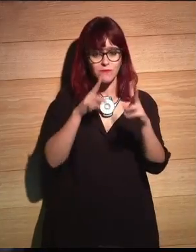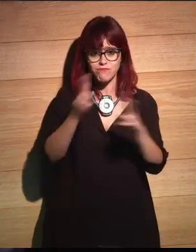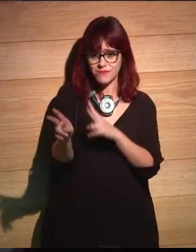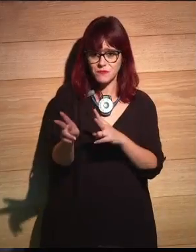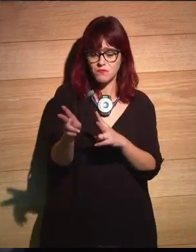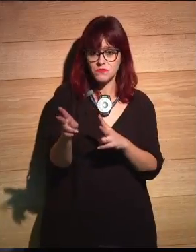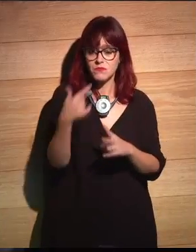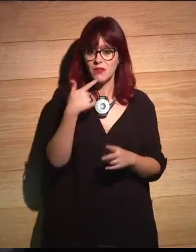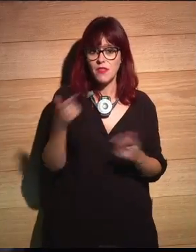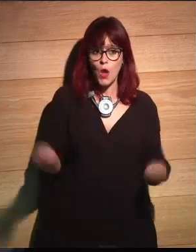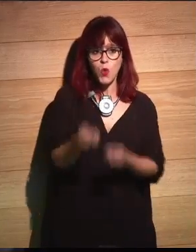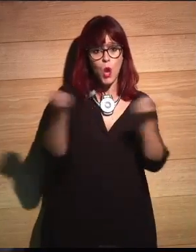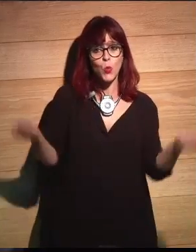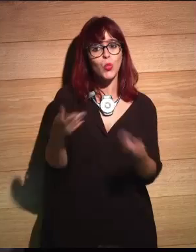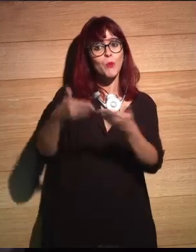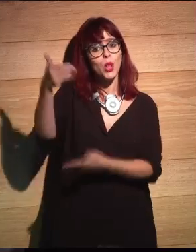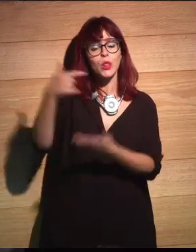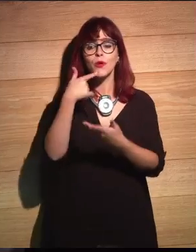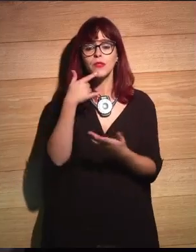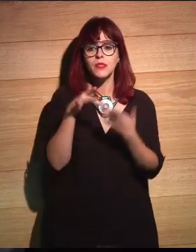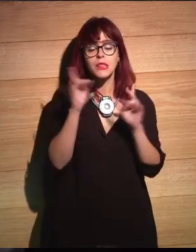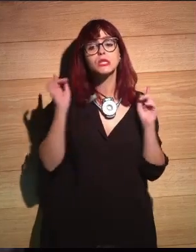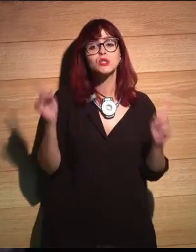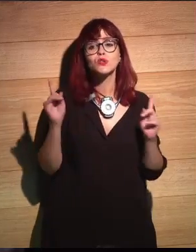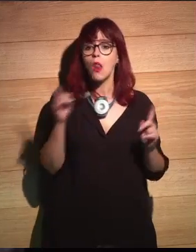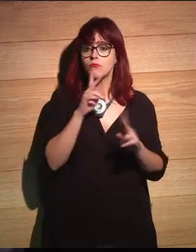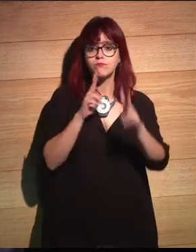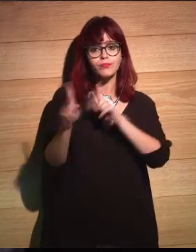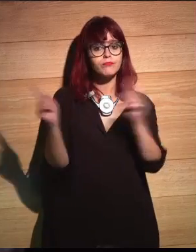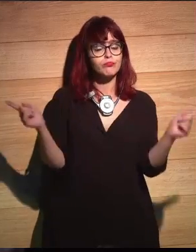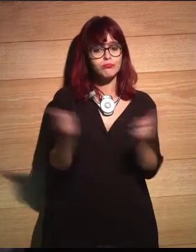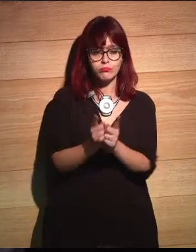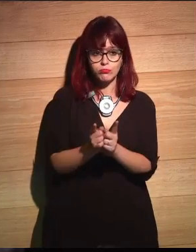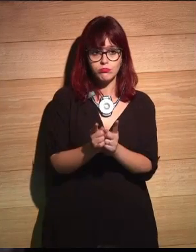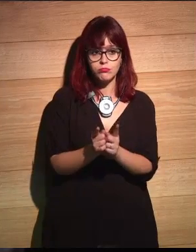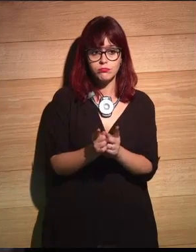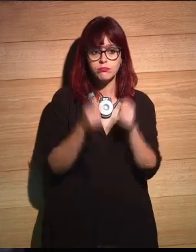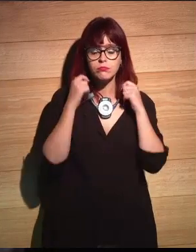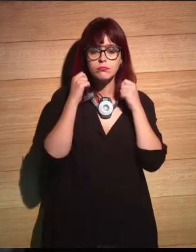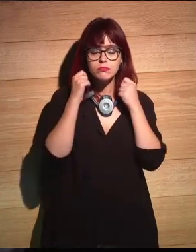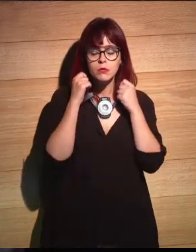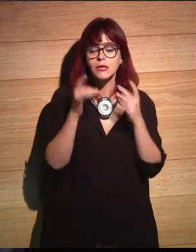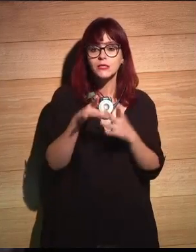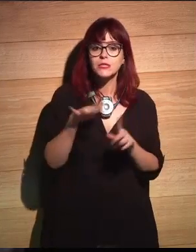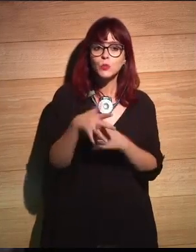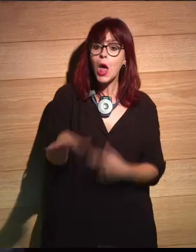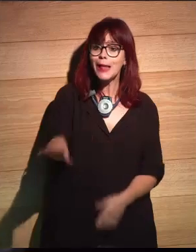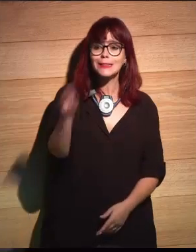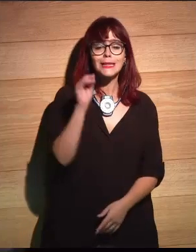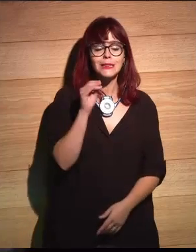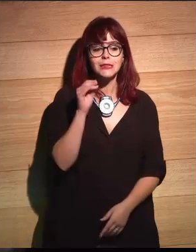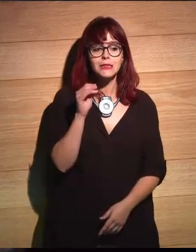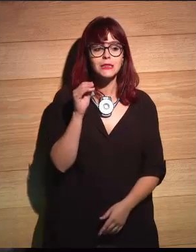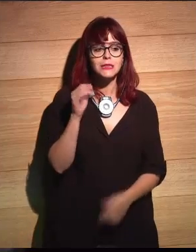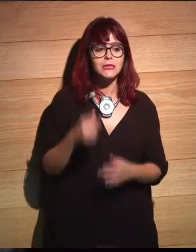the newspaper, saying that I understand, and now there has been the government has